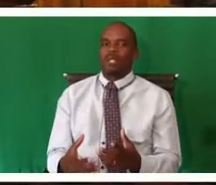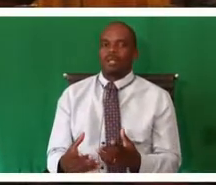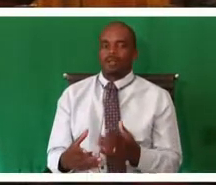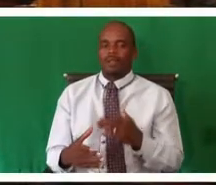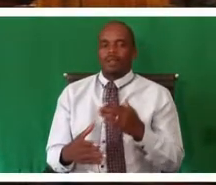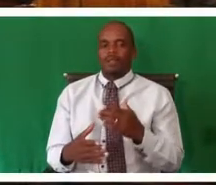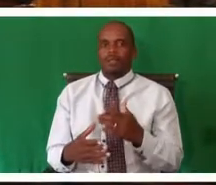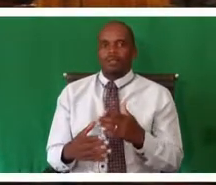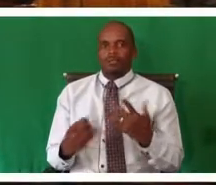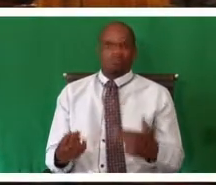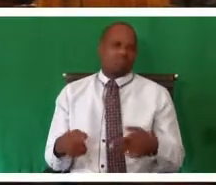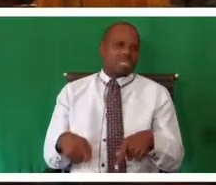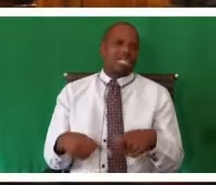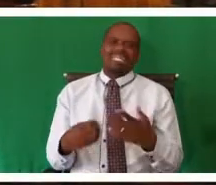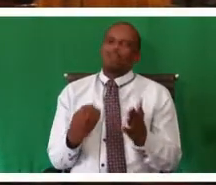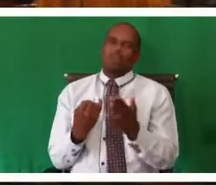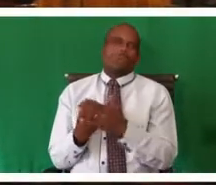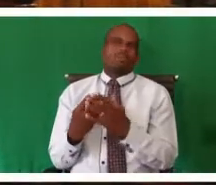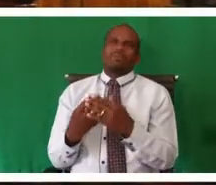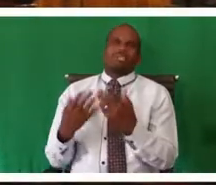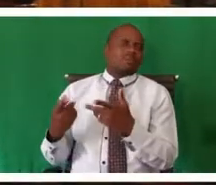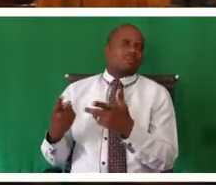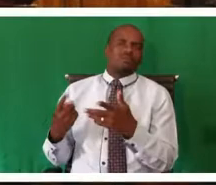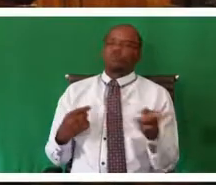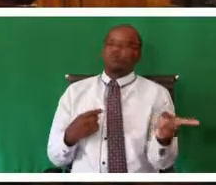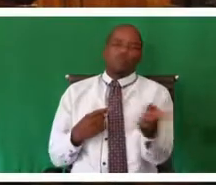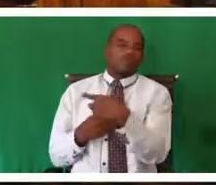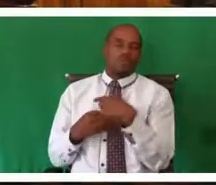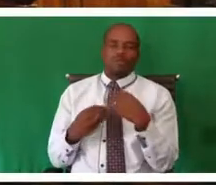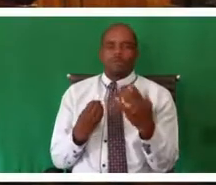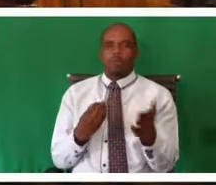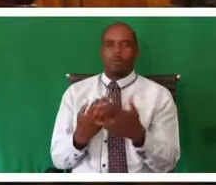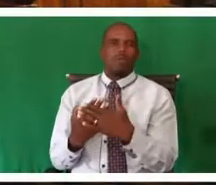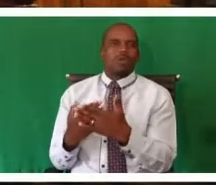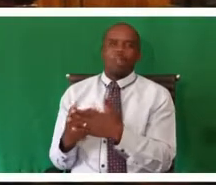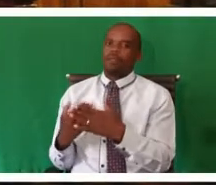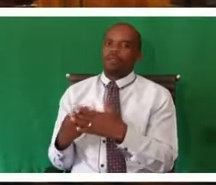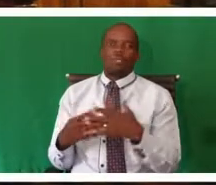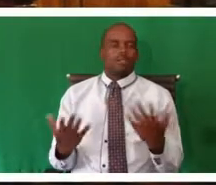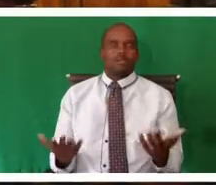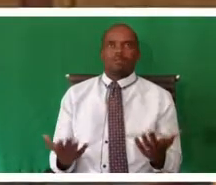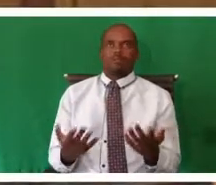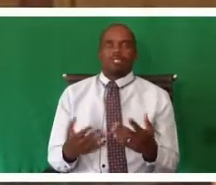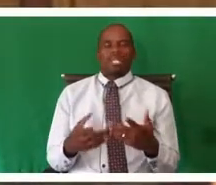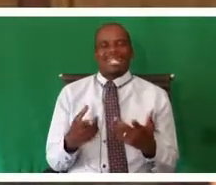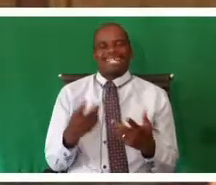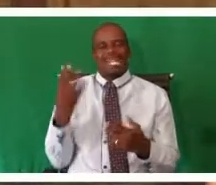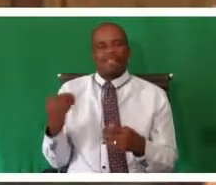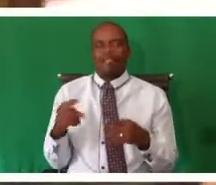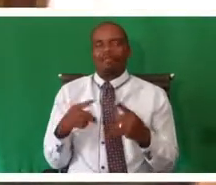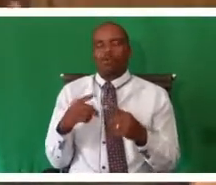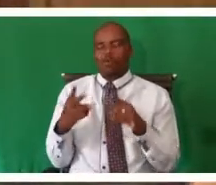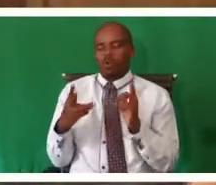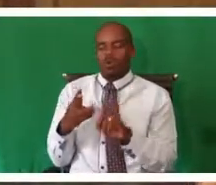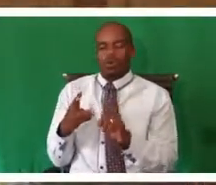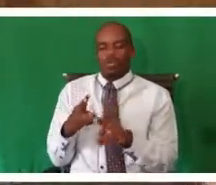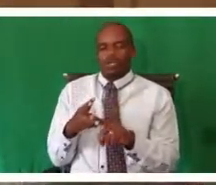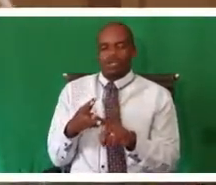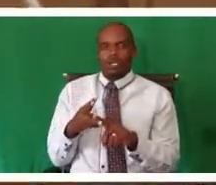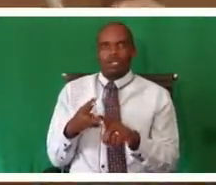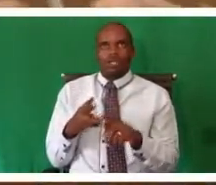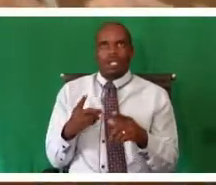lockdown. There's no guarantee again this financial year that we may not have another lockdown, given